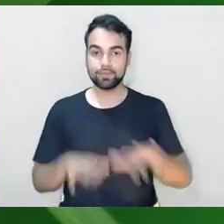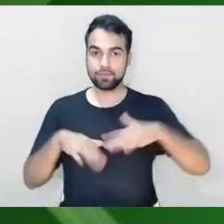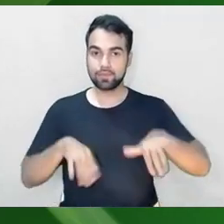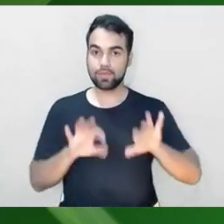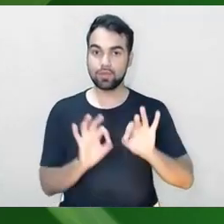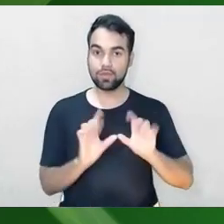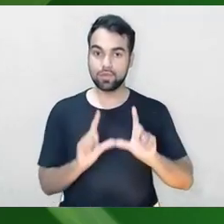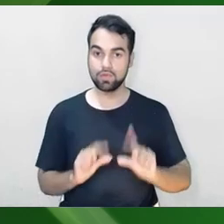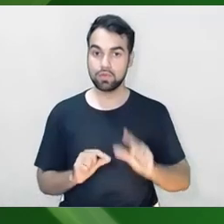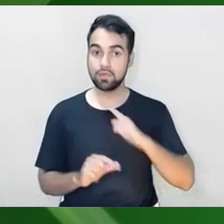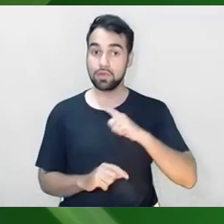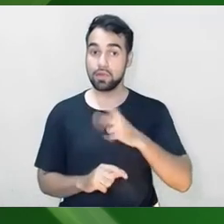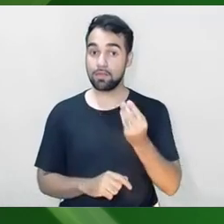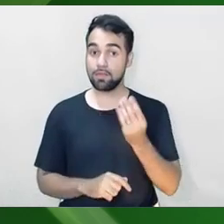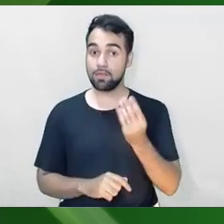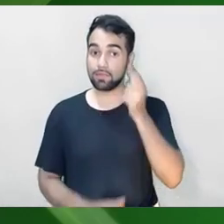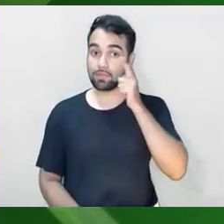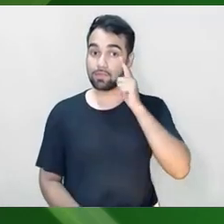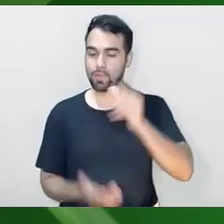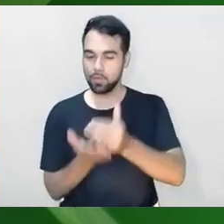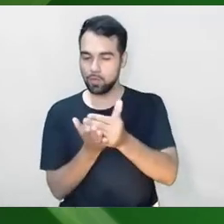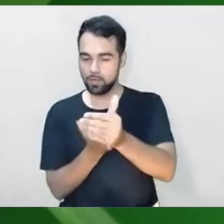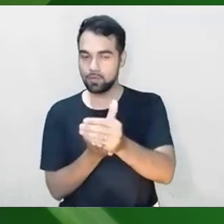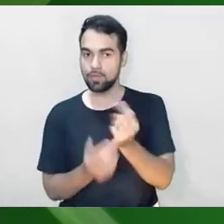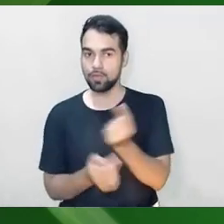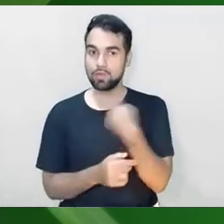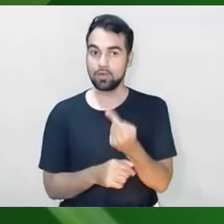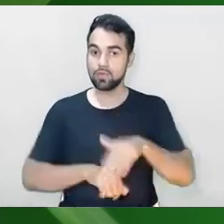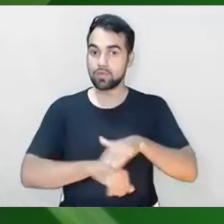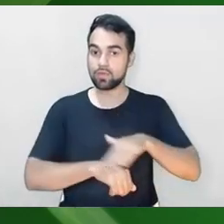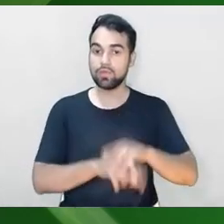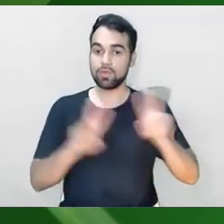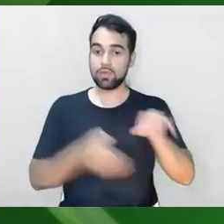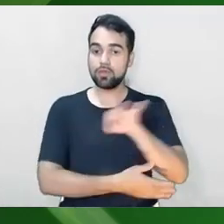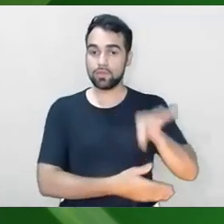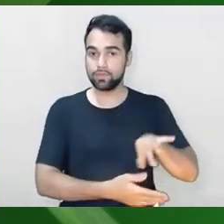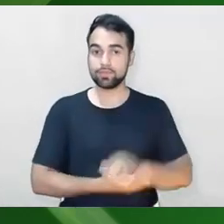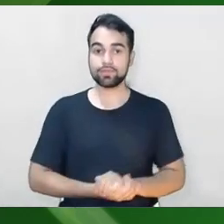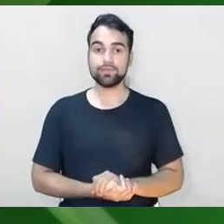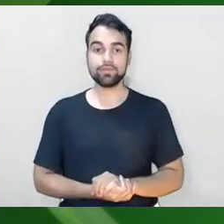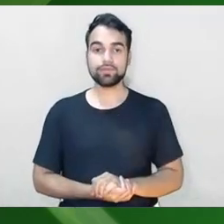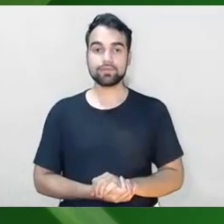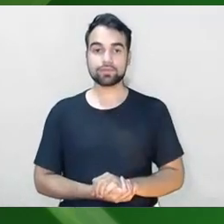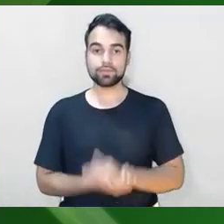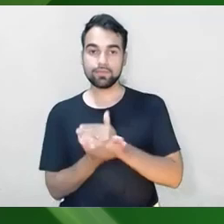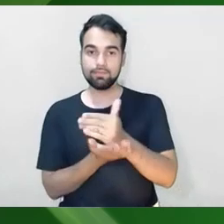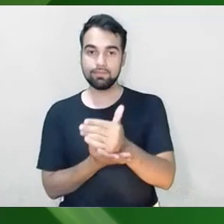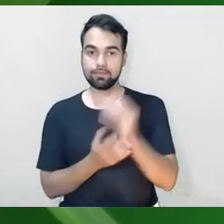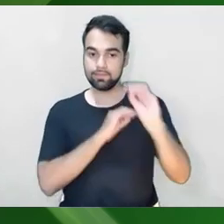these reductions have a lot of gain in the beginning. When we are talking about the architecture, when